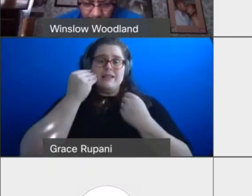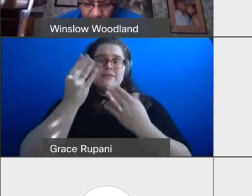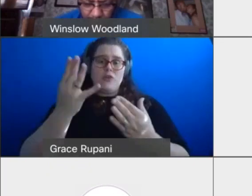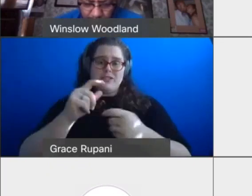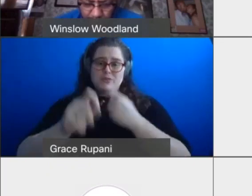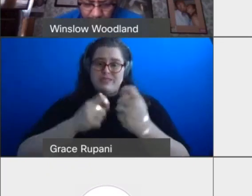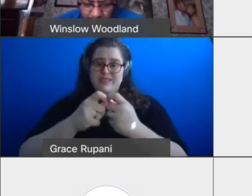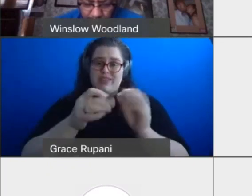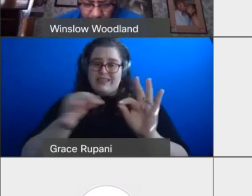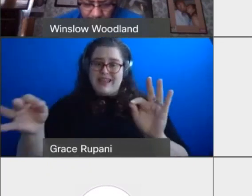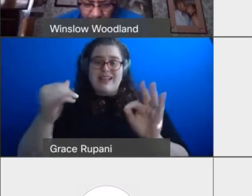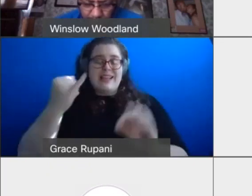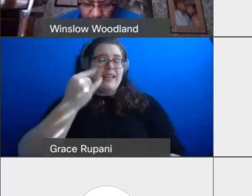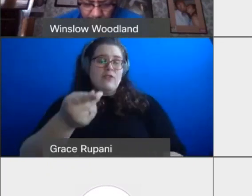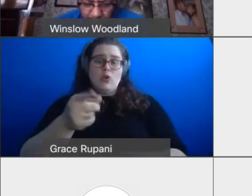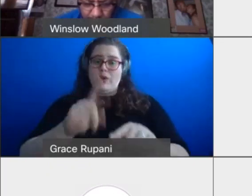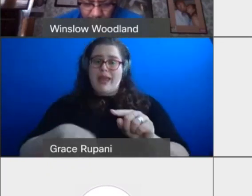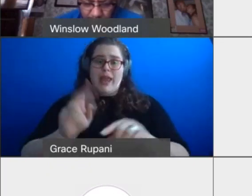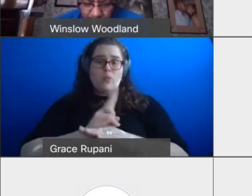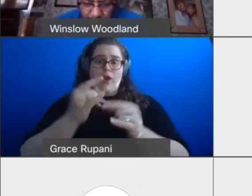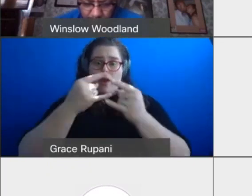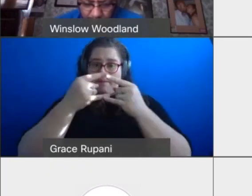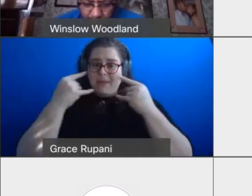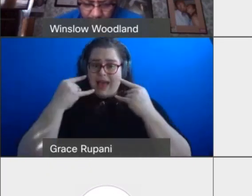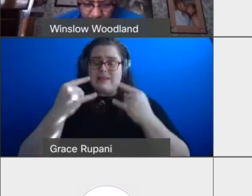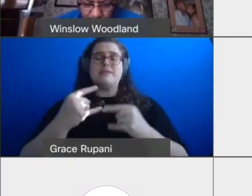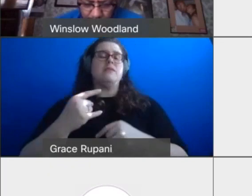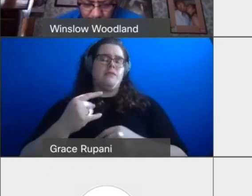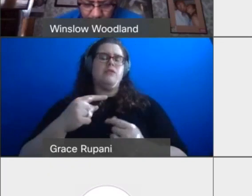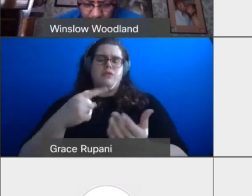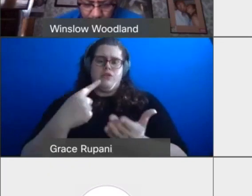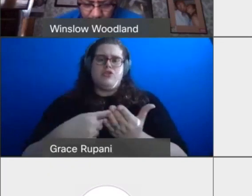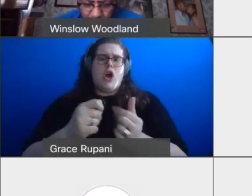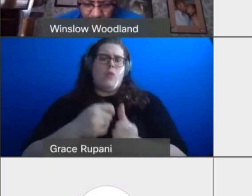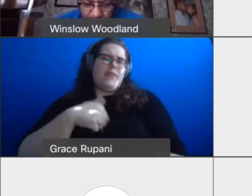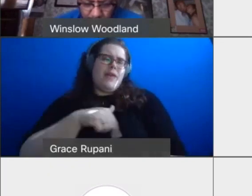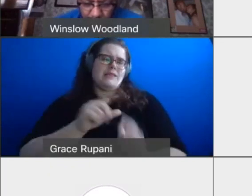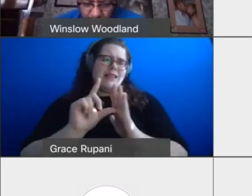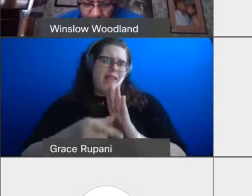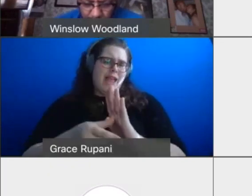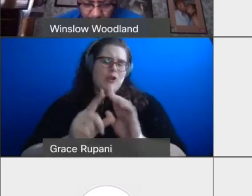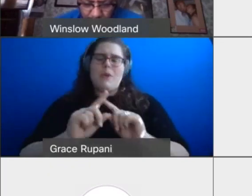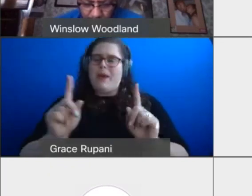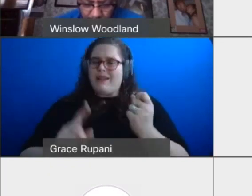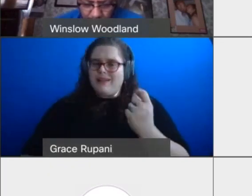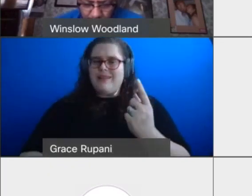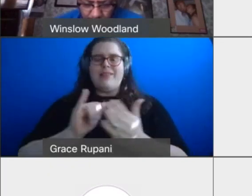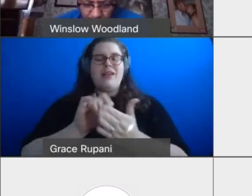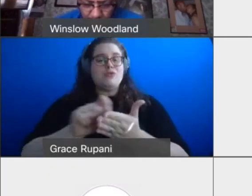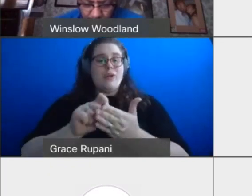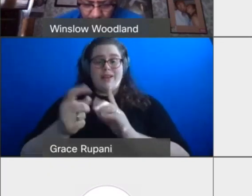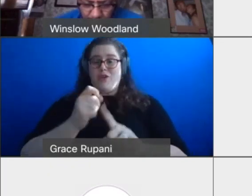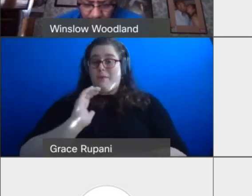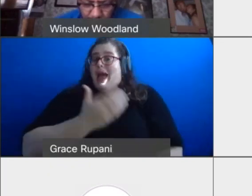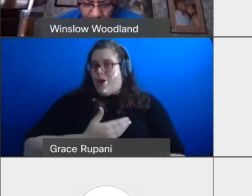if you're unable to wear a mask, talk to us later. But those are written from our perspective for